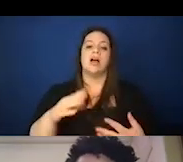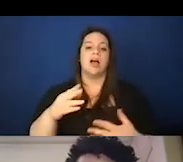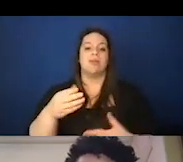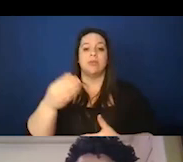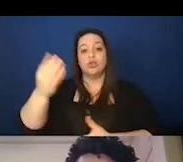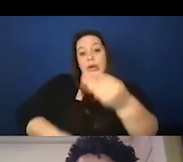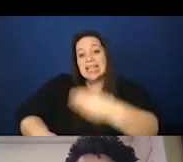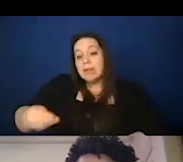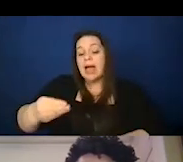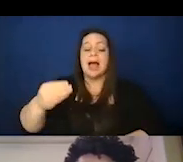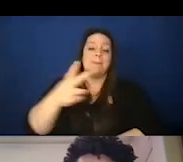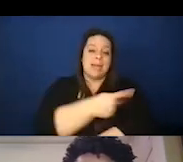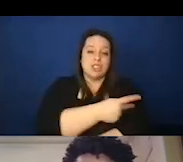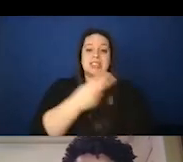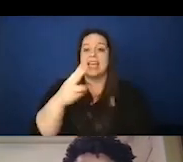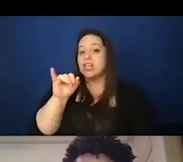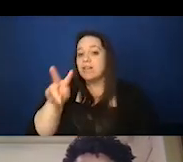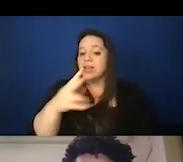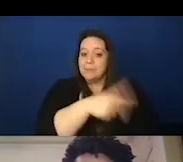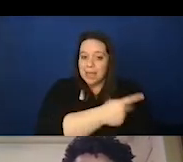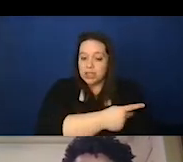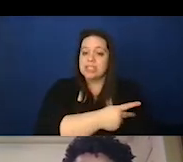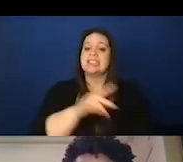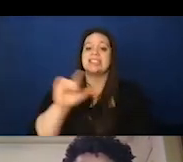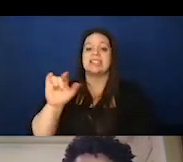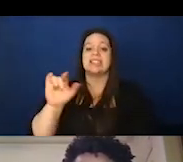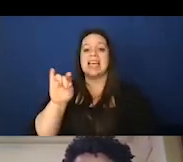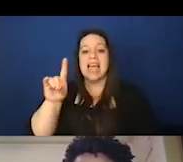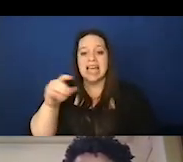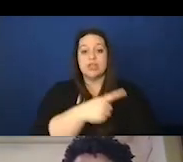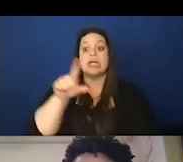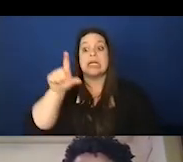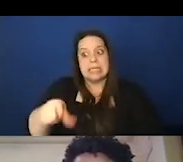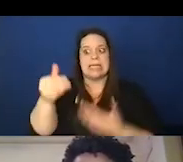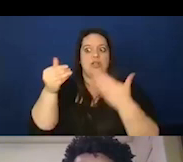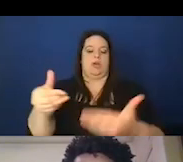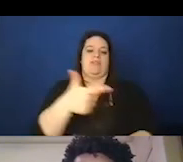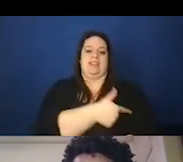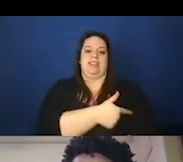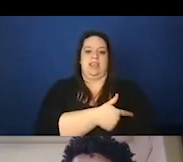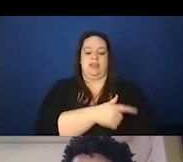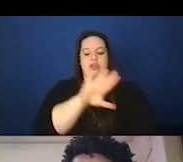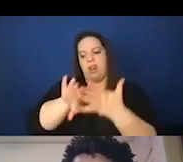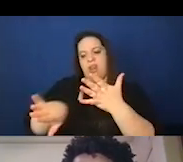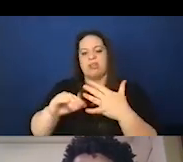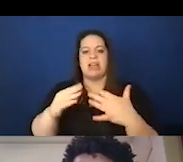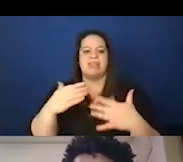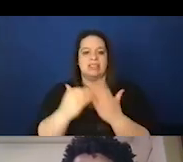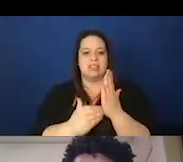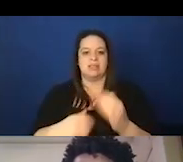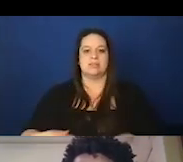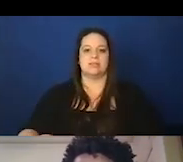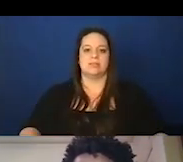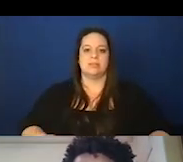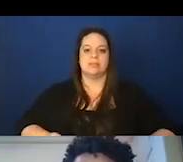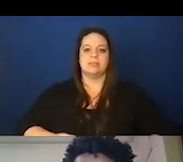AIDS patients, all those individuals need to get the vaccine, so they should never be off the list. So but